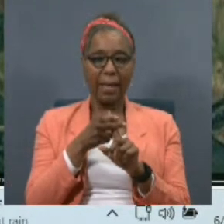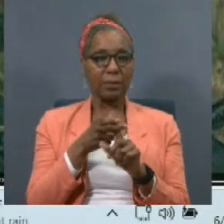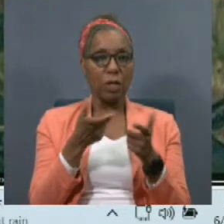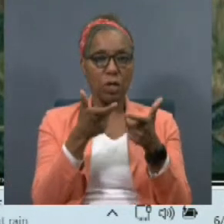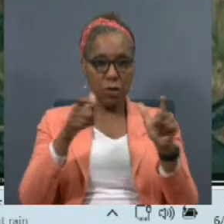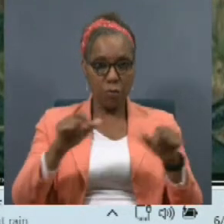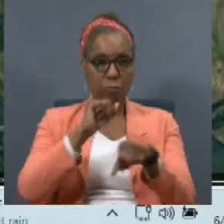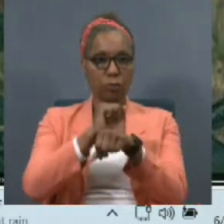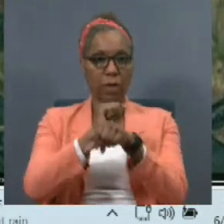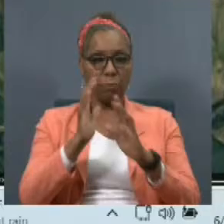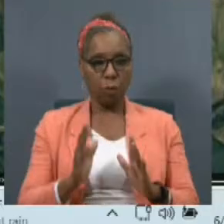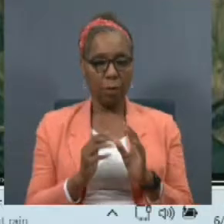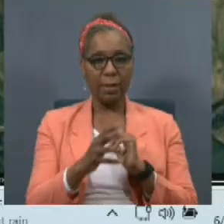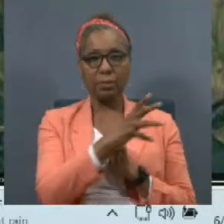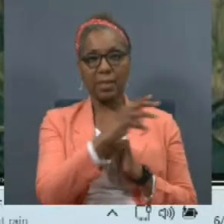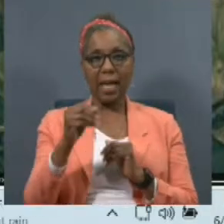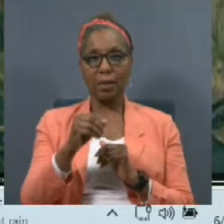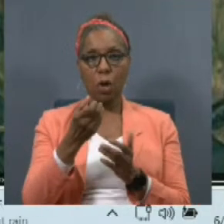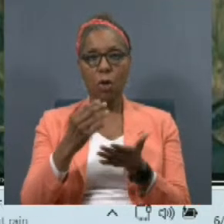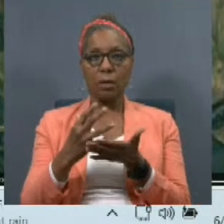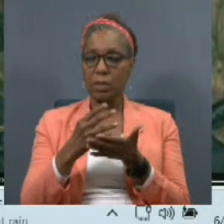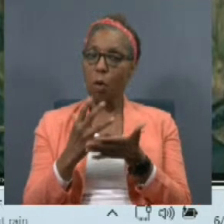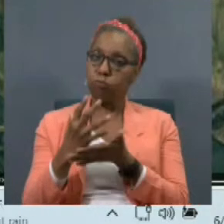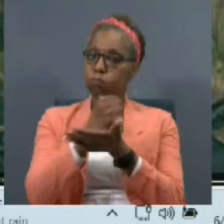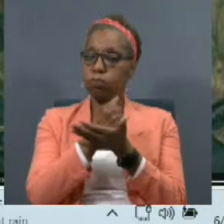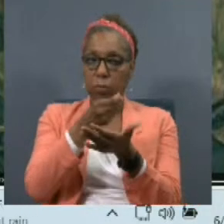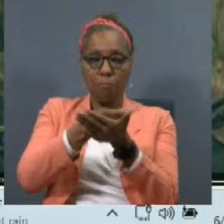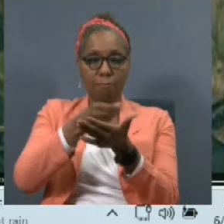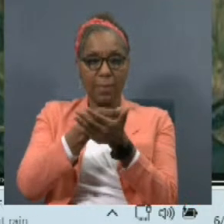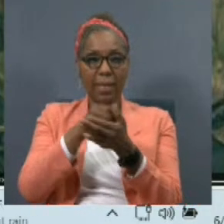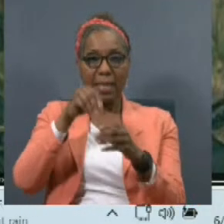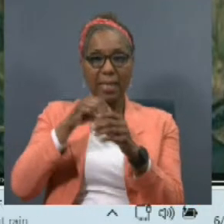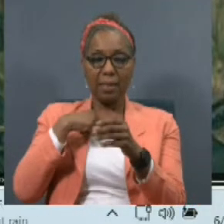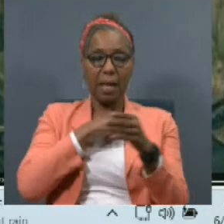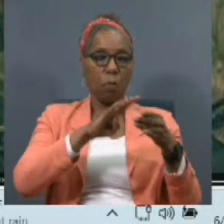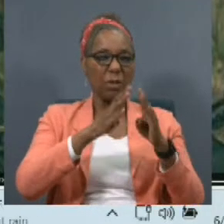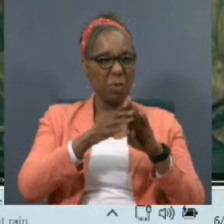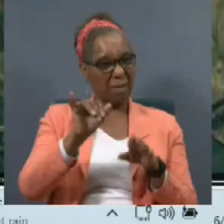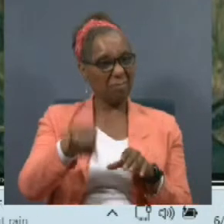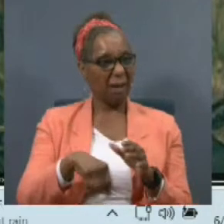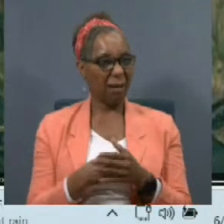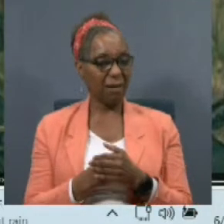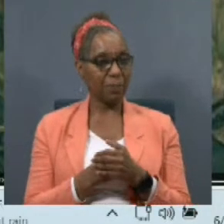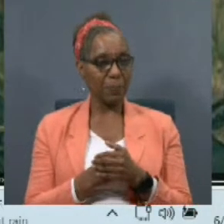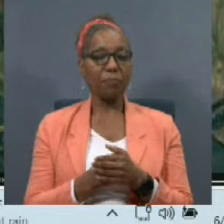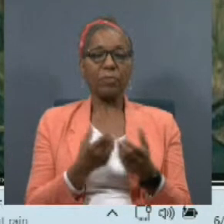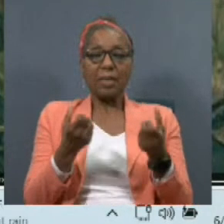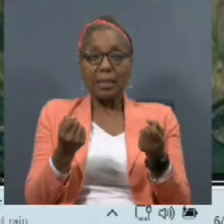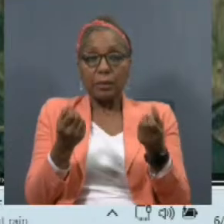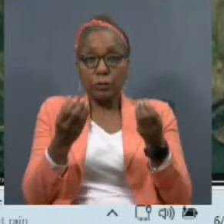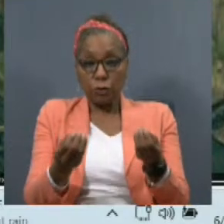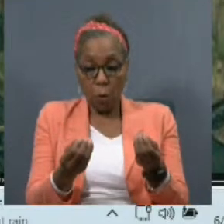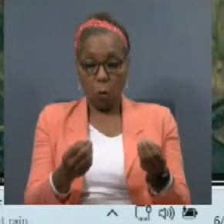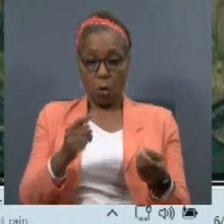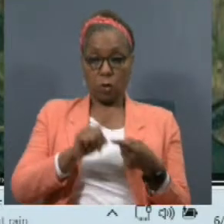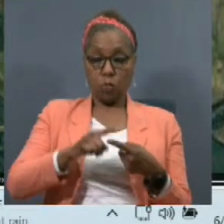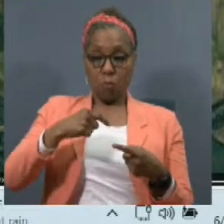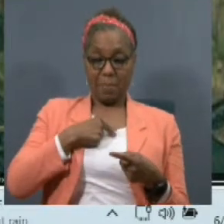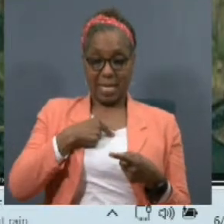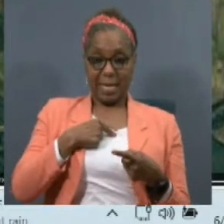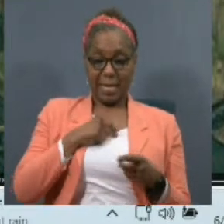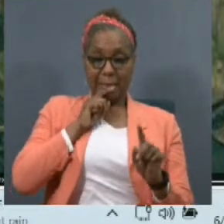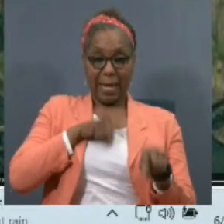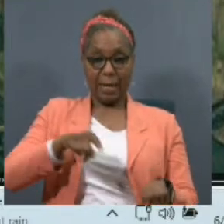huge employers and revenue generators in our community? And so the answer to me to that